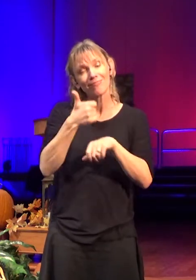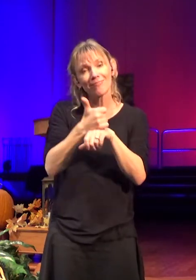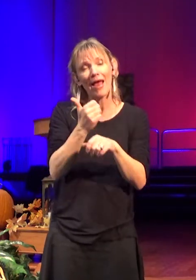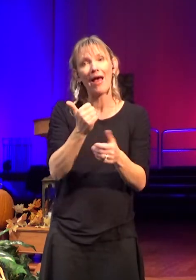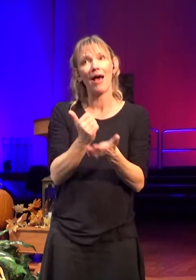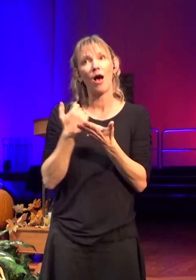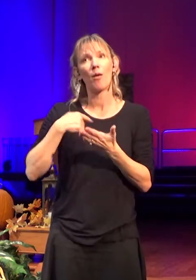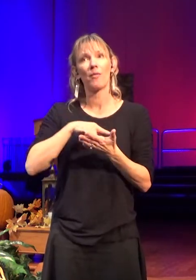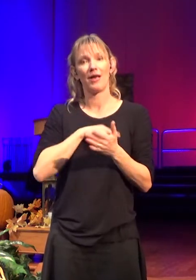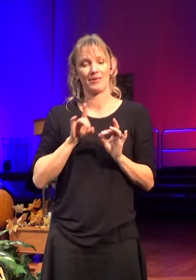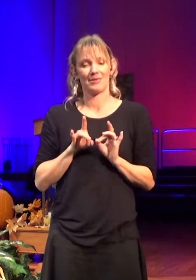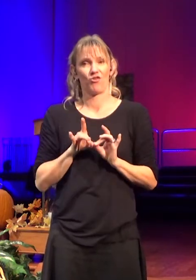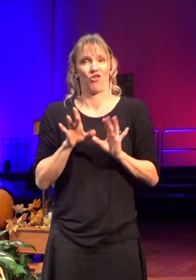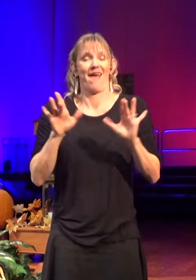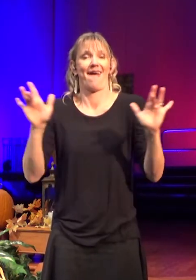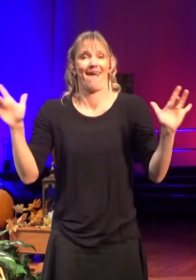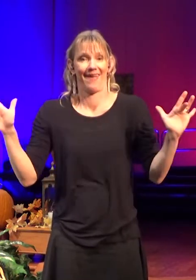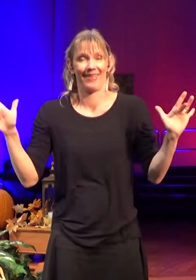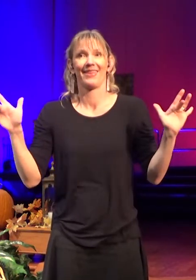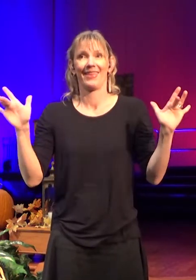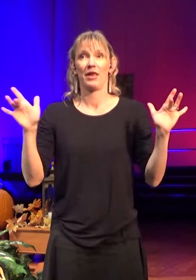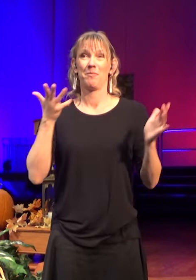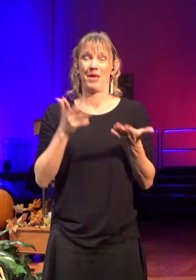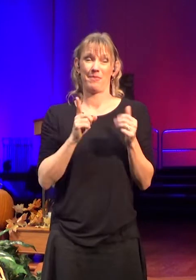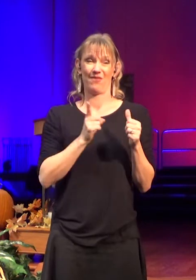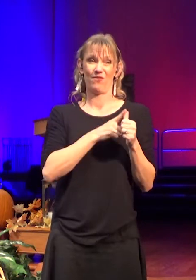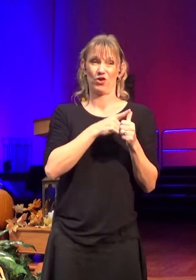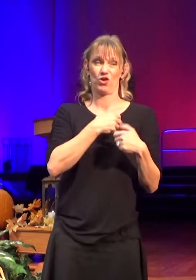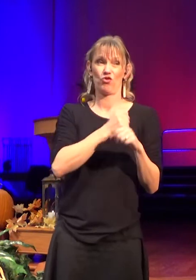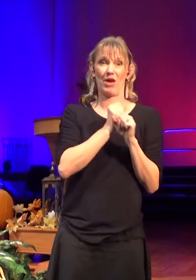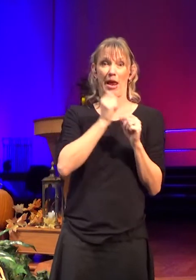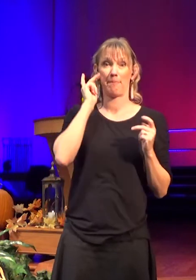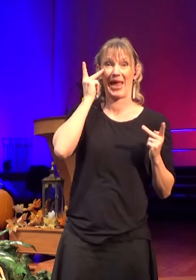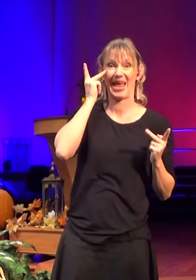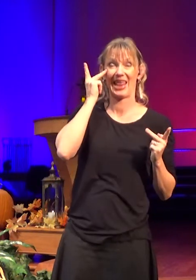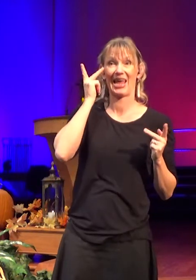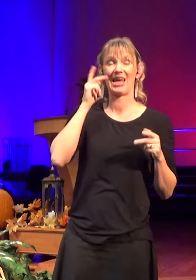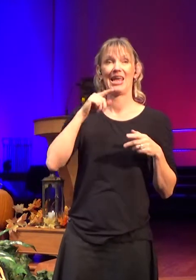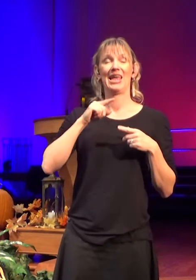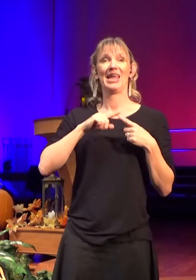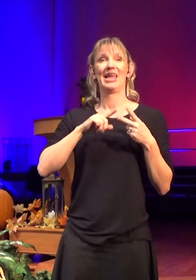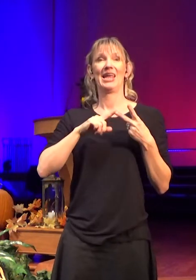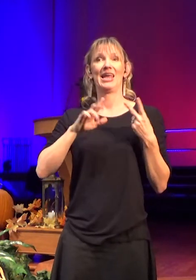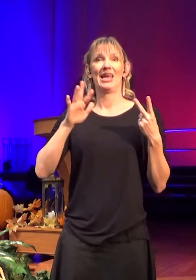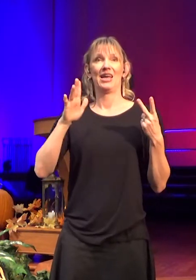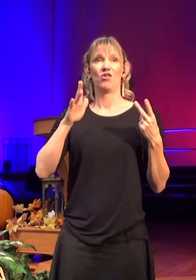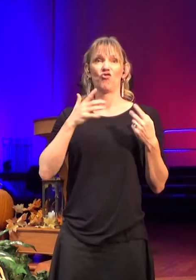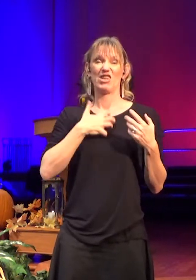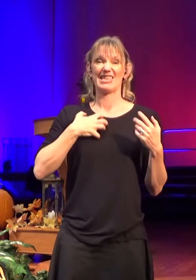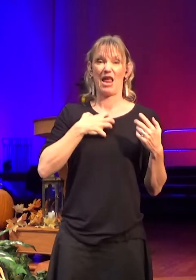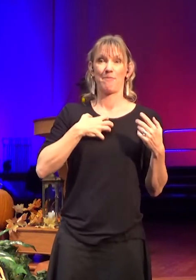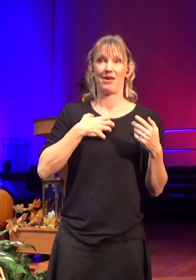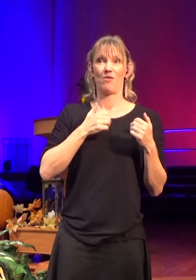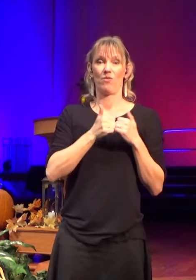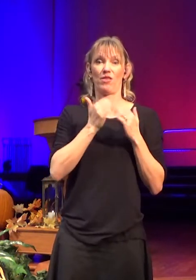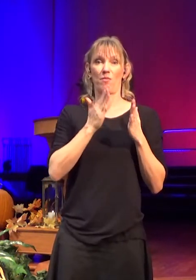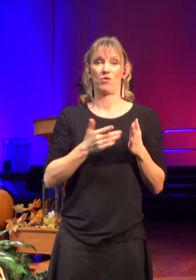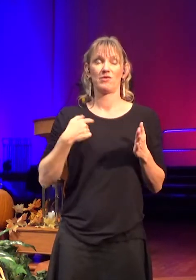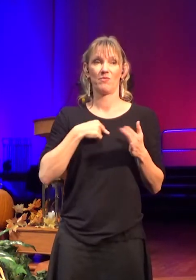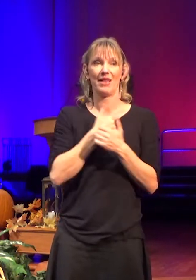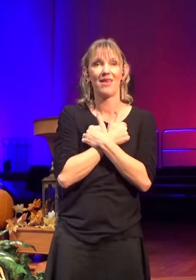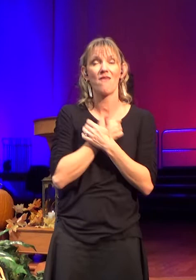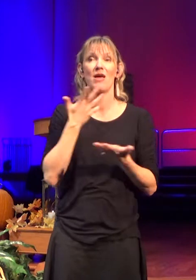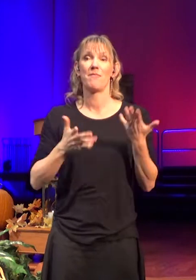Sometimes setting those boundaries that help us to shine our light. It may first create some panic or resentment in someone